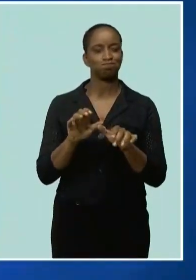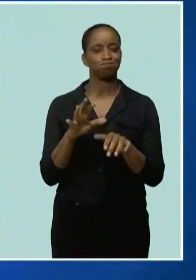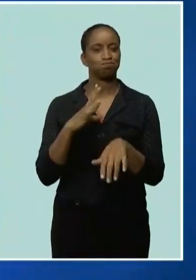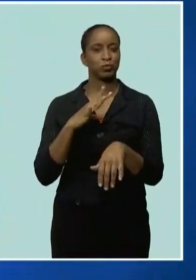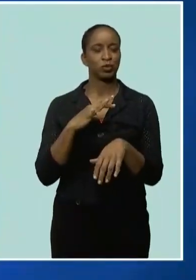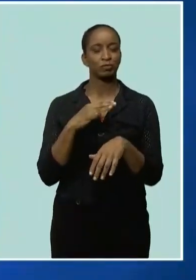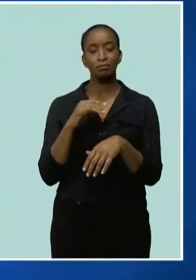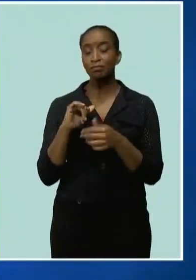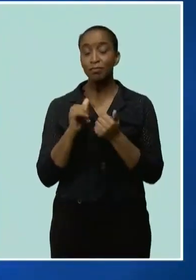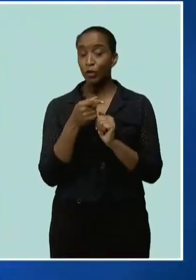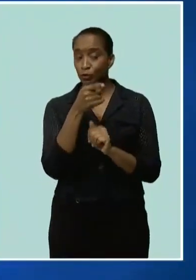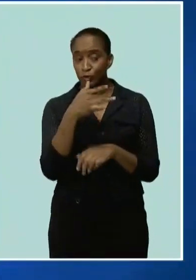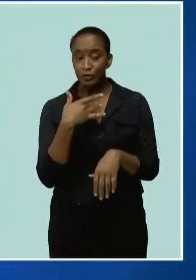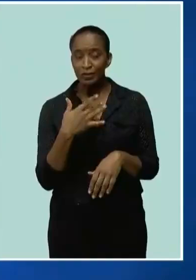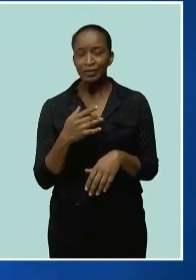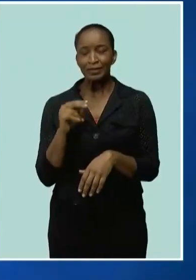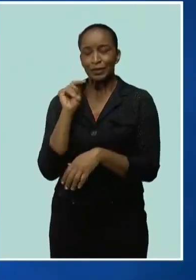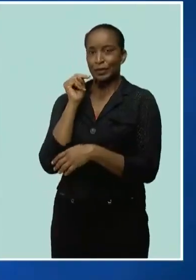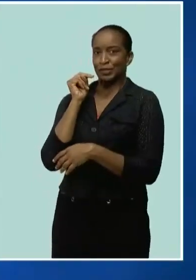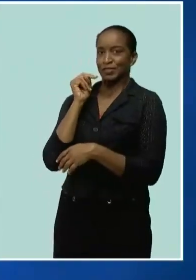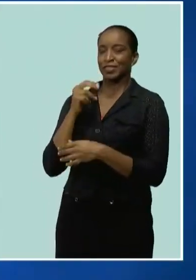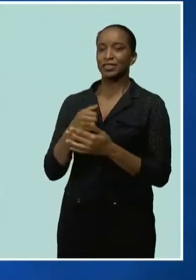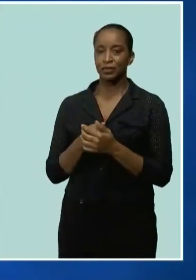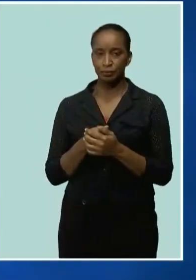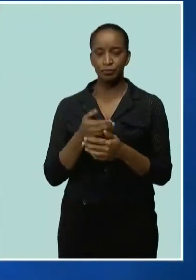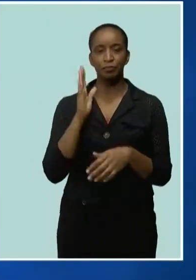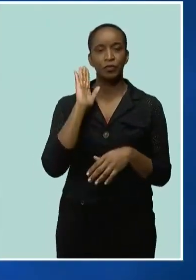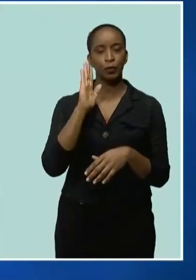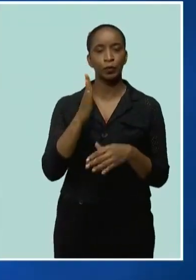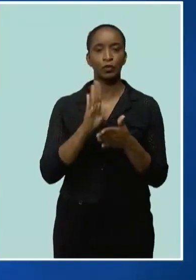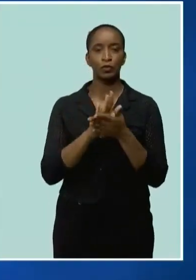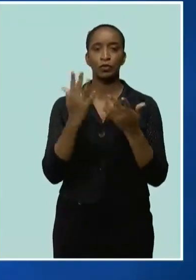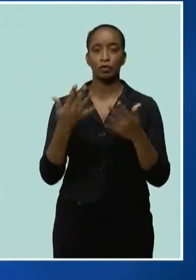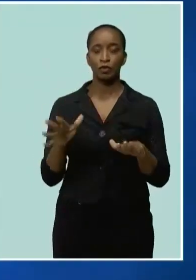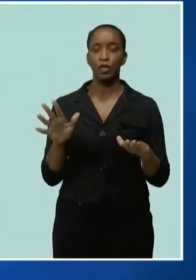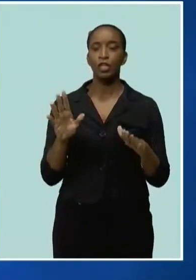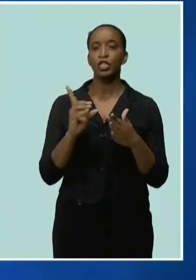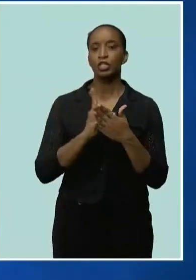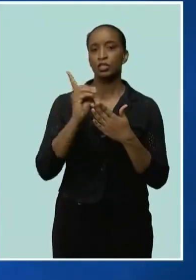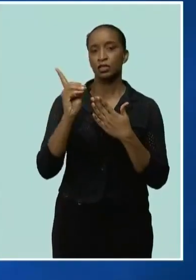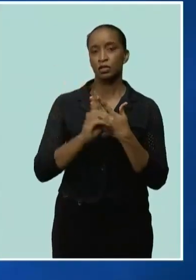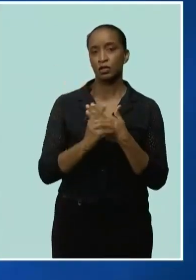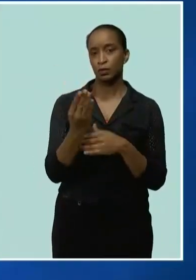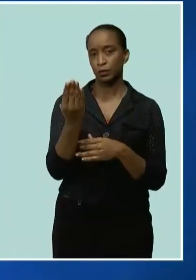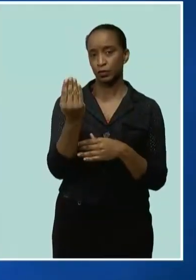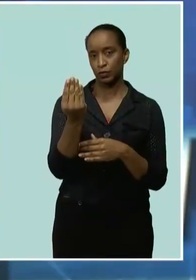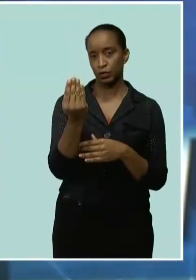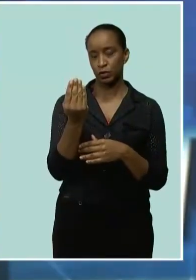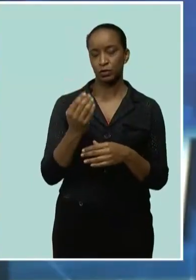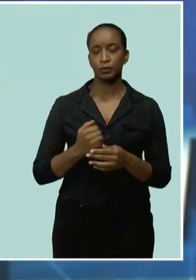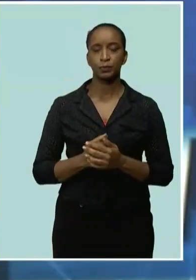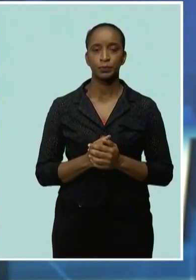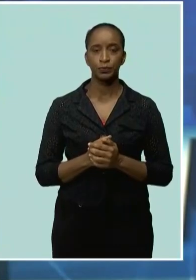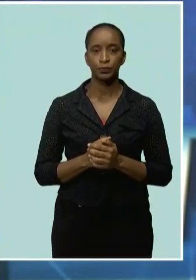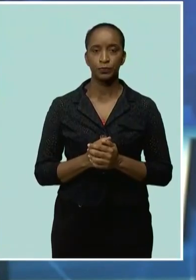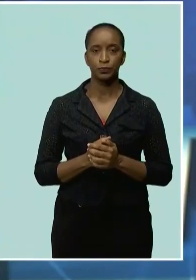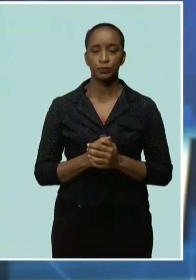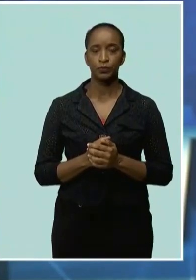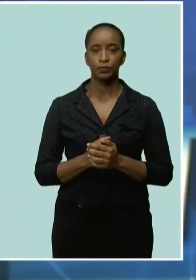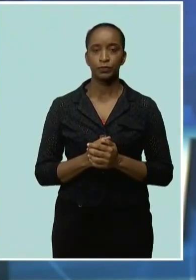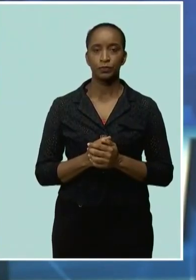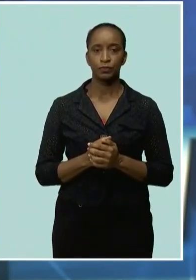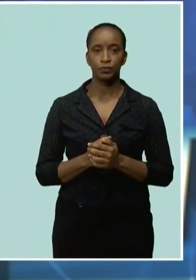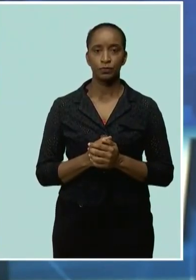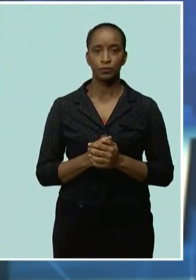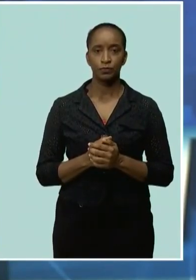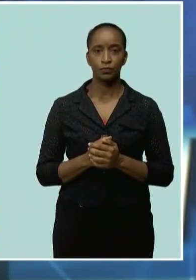This school term will run from today until December 14th. Crystal Hoyt, CBC News. Crystal, thank you. The